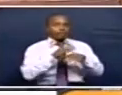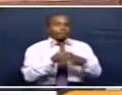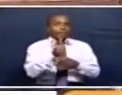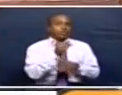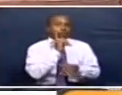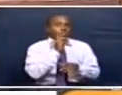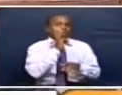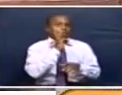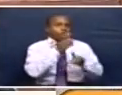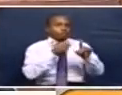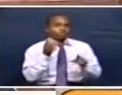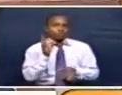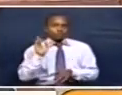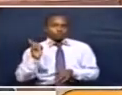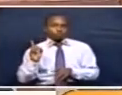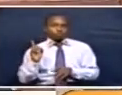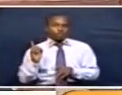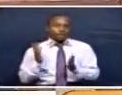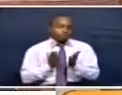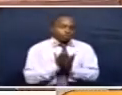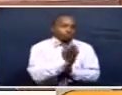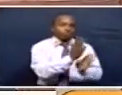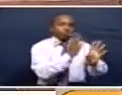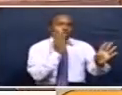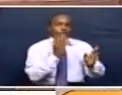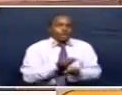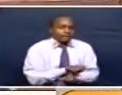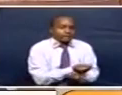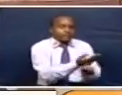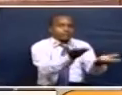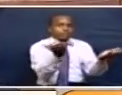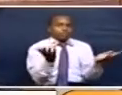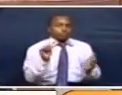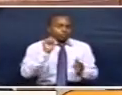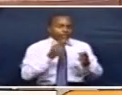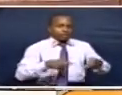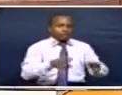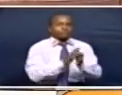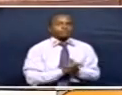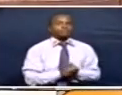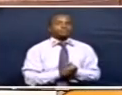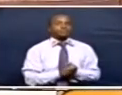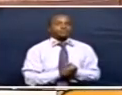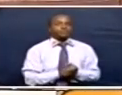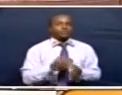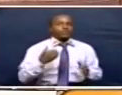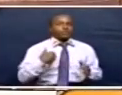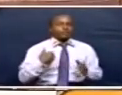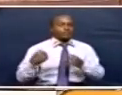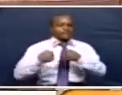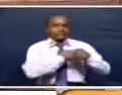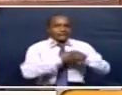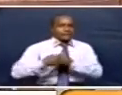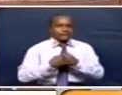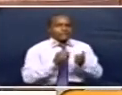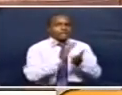from Nairobi to come towards Mololongo, and then is able to distribute it to the river and Mololongo. There's been a running battle